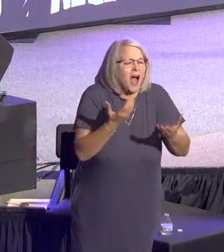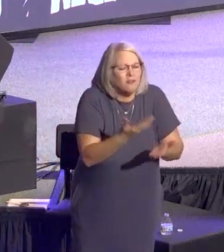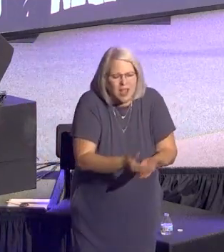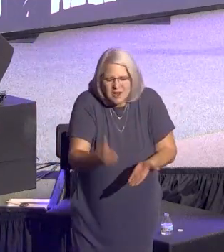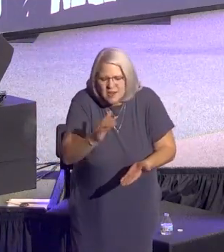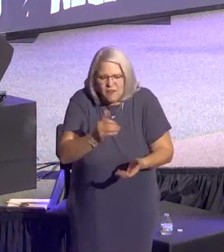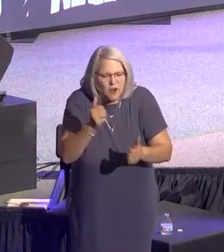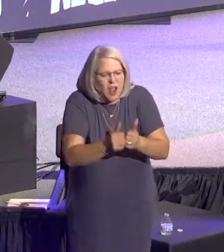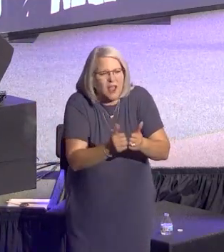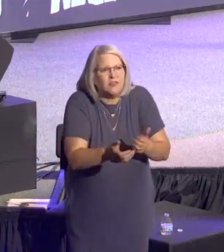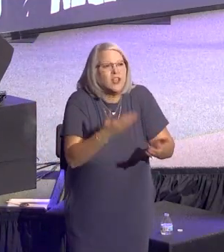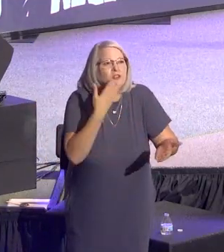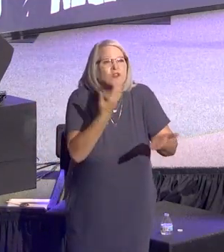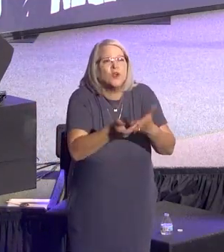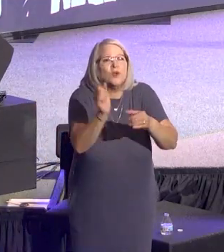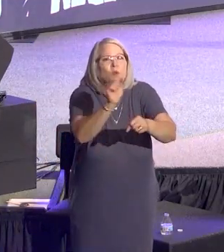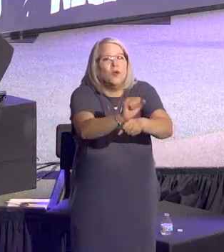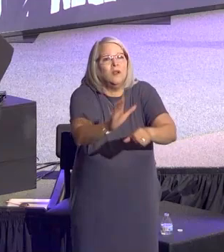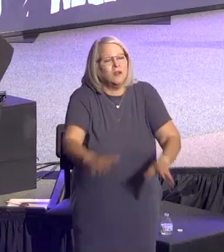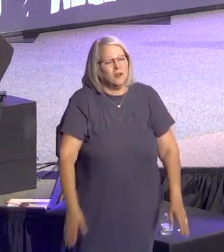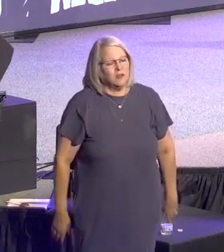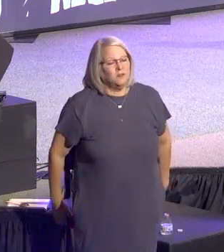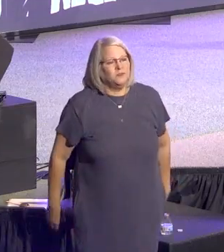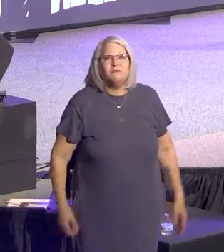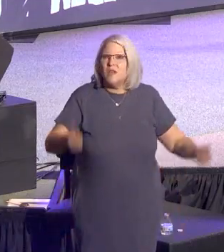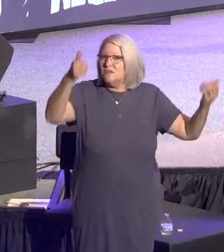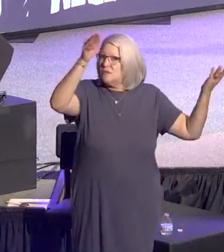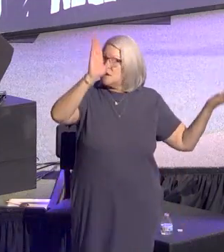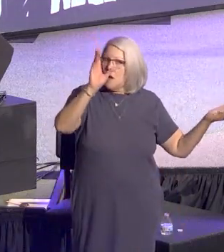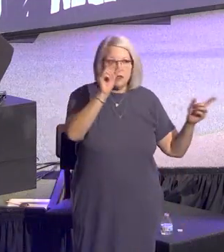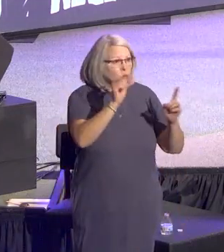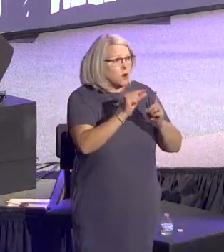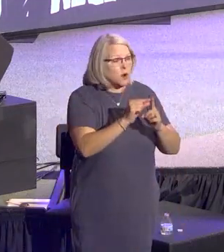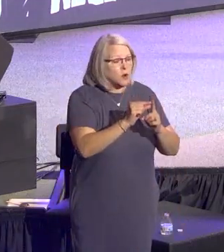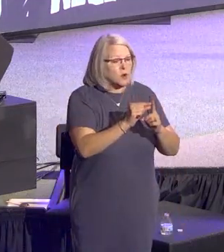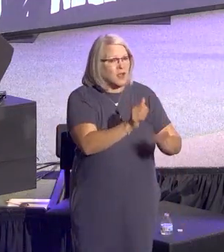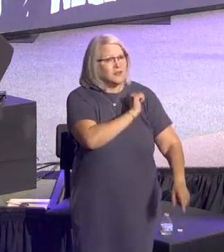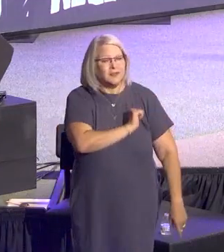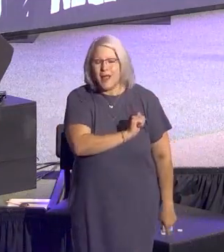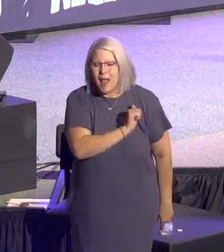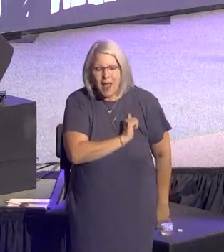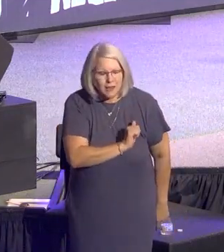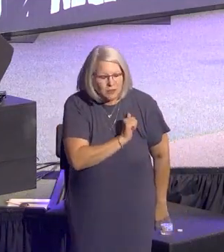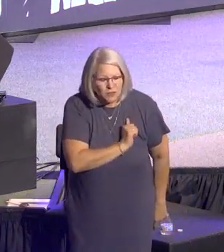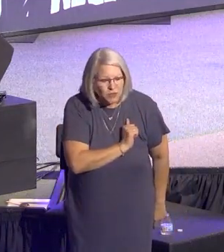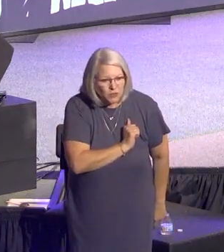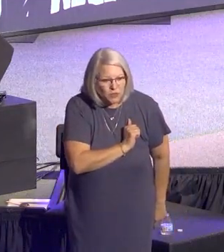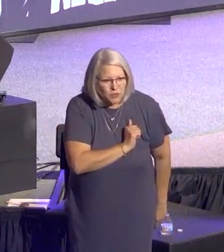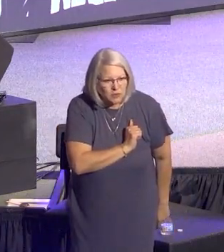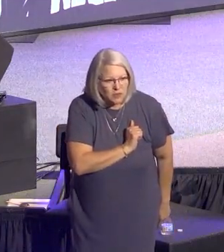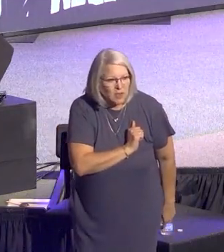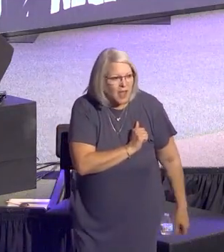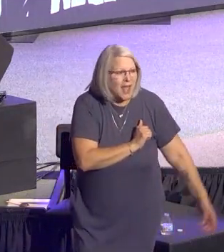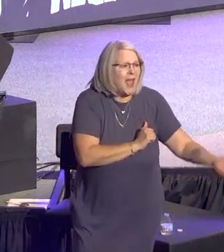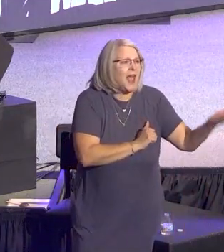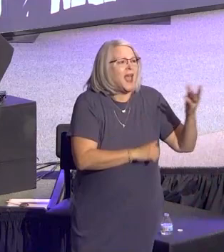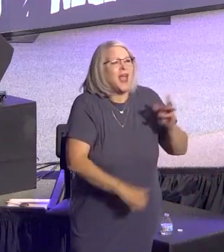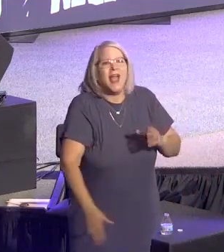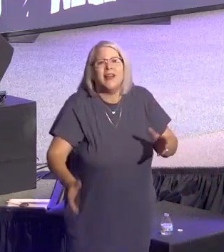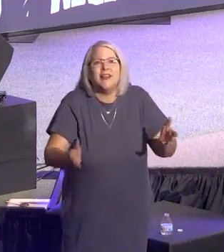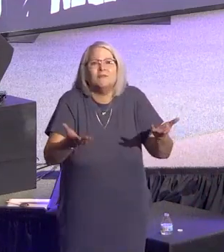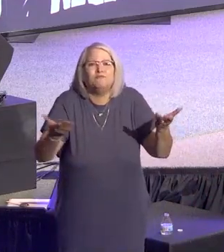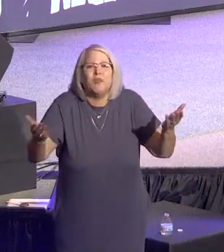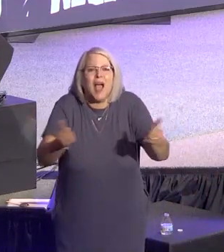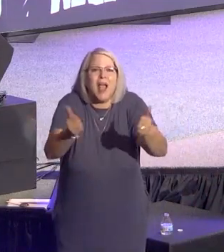for every good work. That's God's word there. It's an attitude and an atmosphere